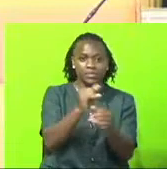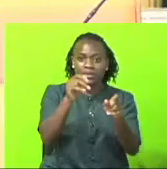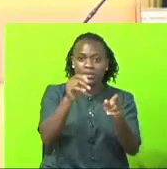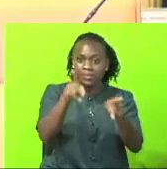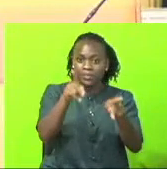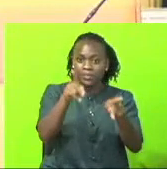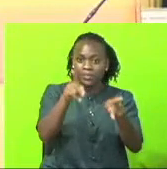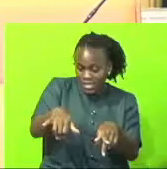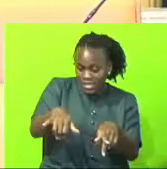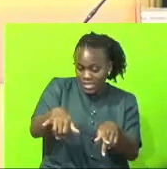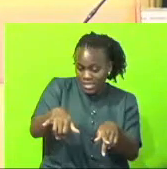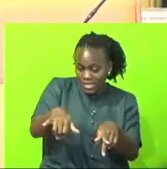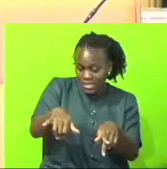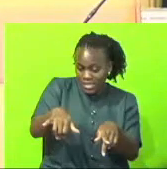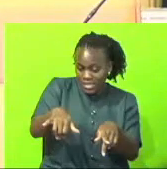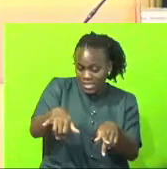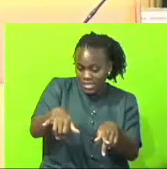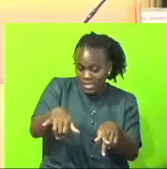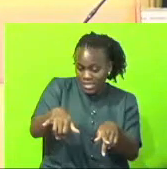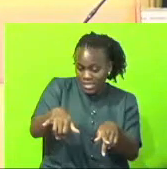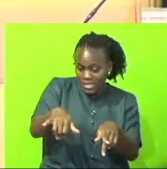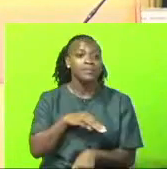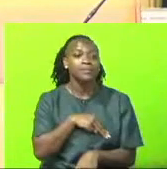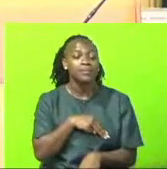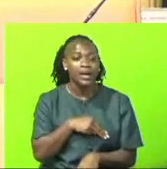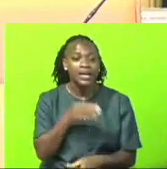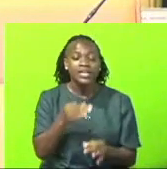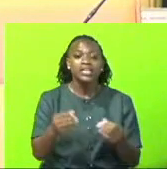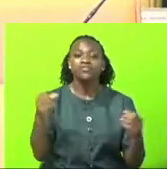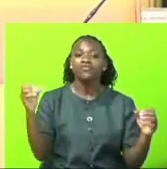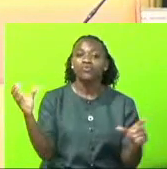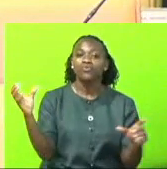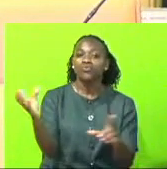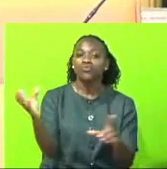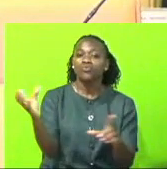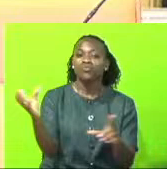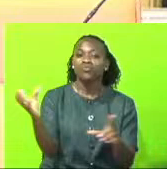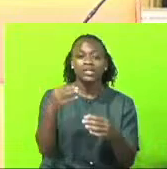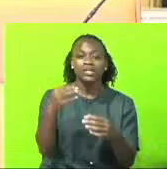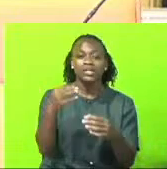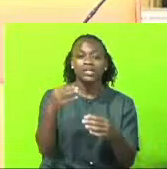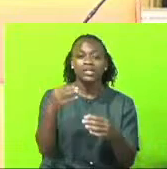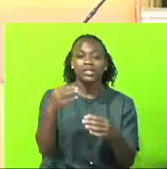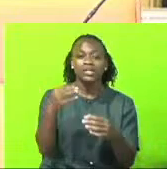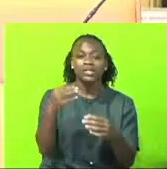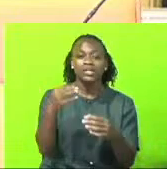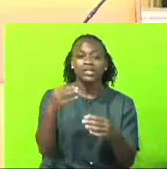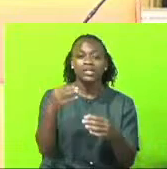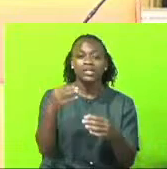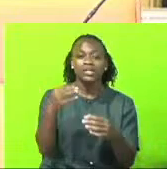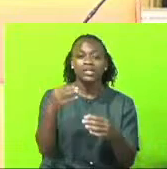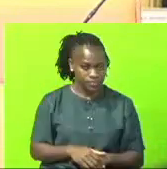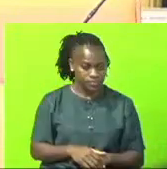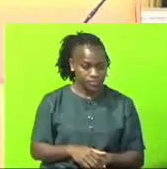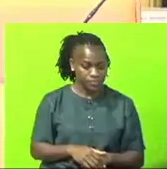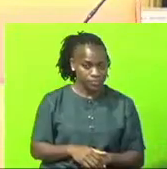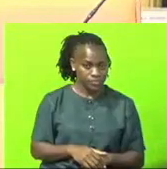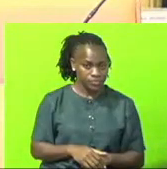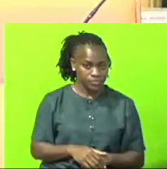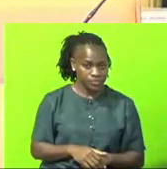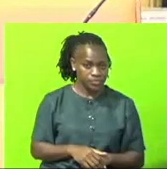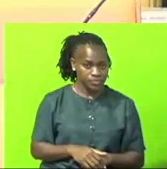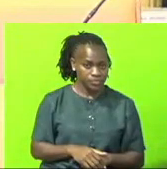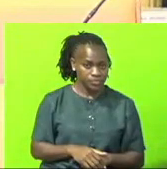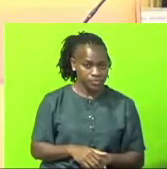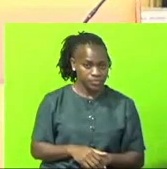member if he should win the election? This lacuna of a ridiculous